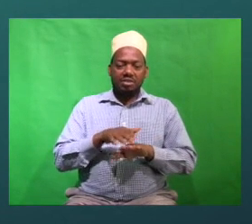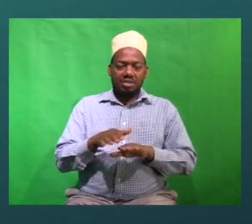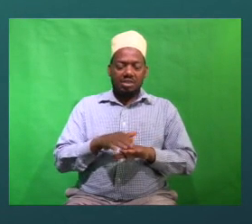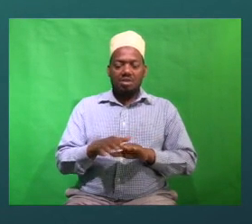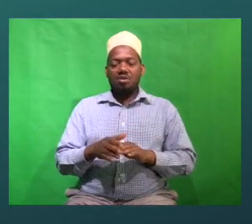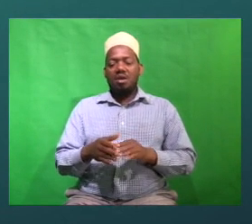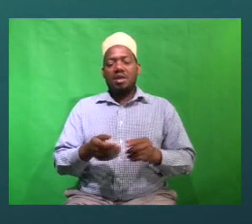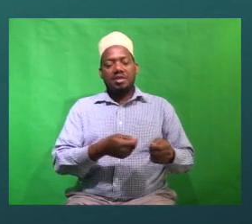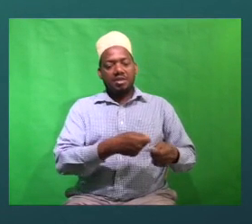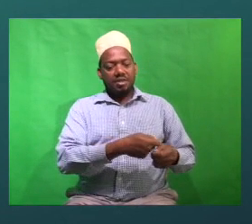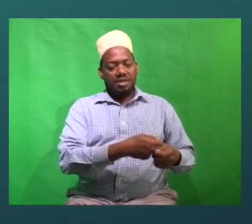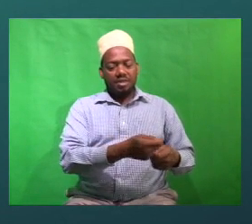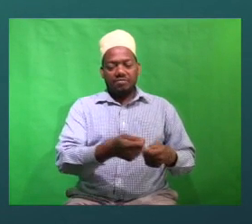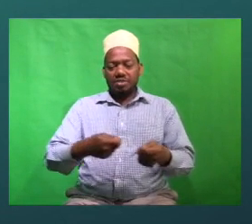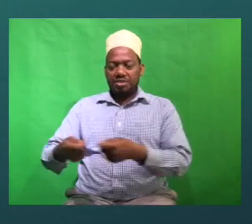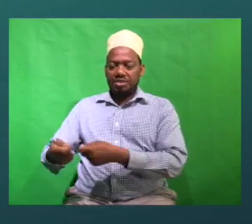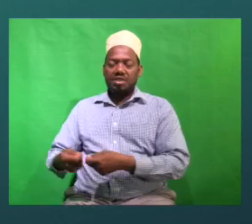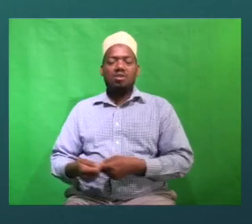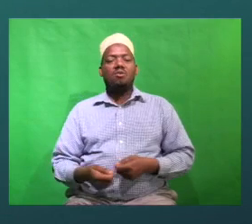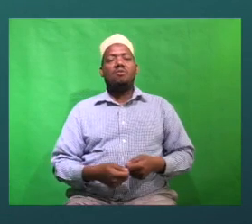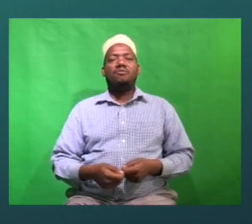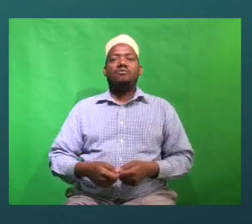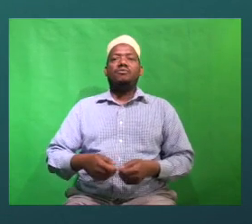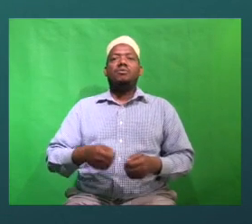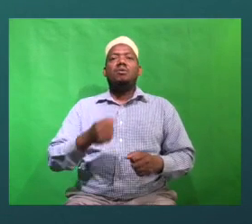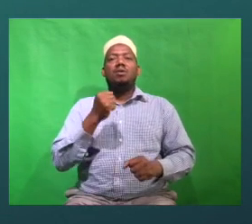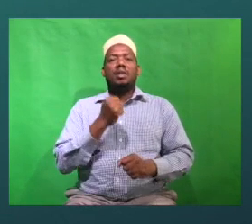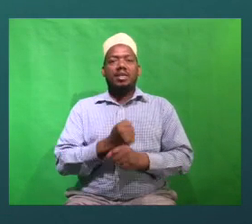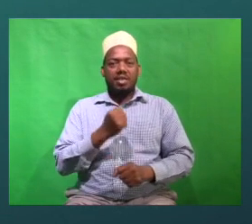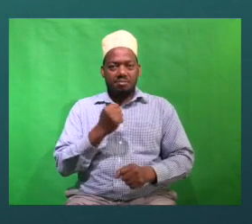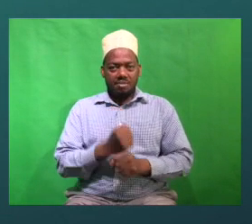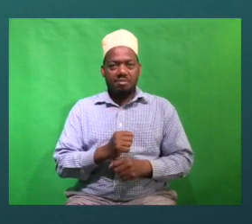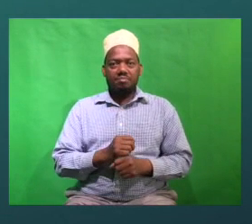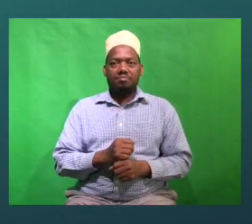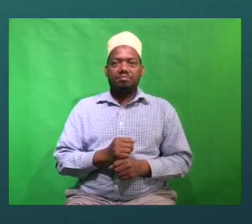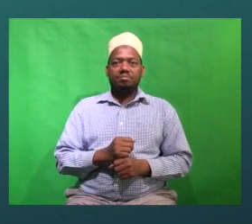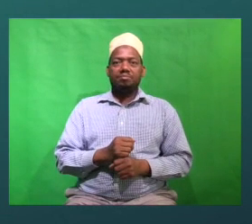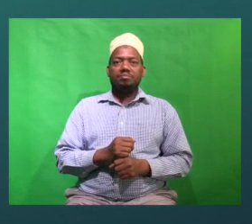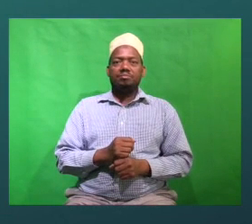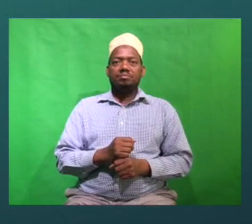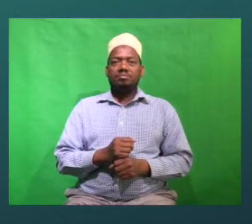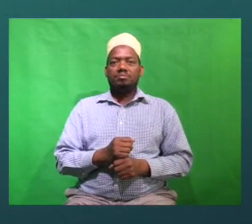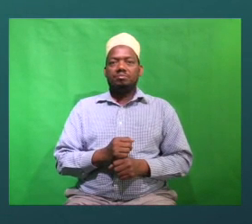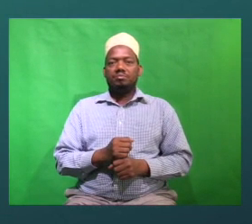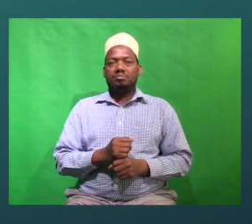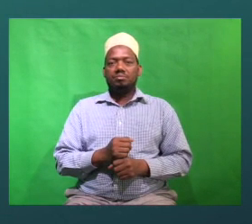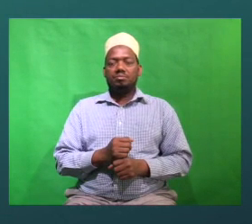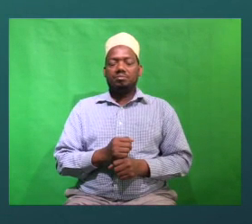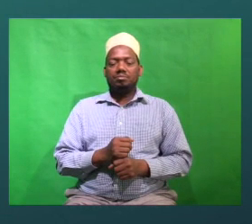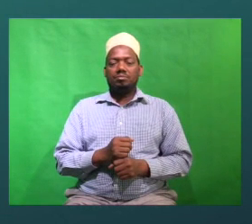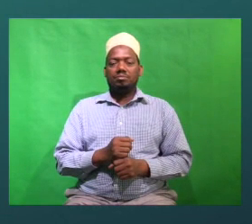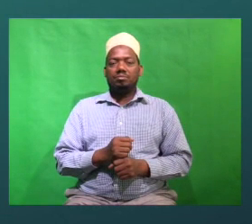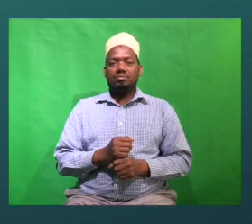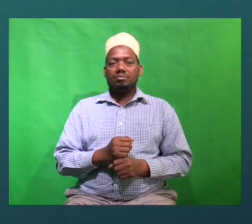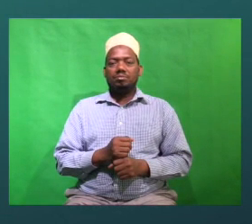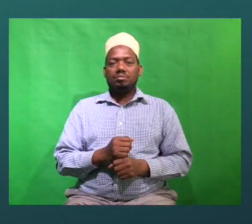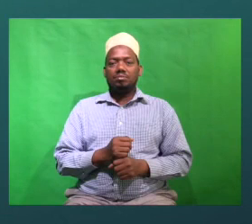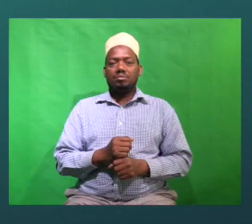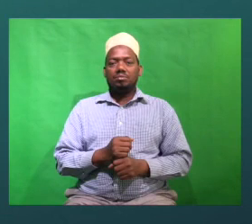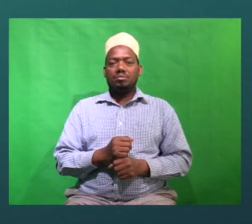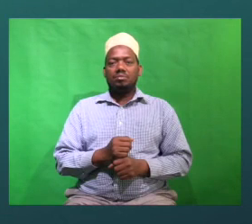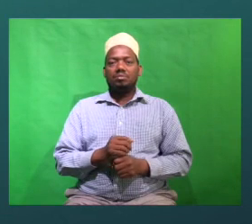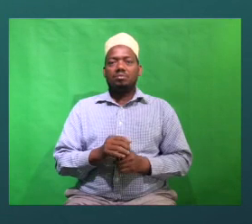and specialization. We have a driver, teacher, we have farmers, all participate as a group